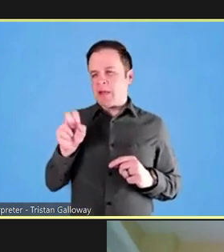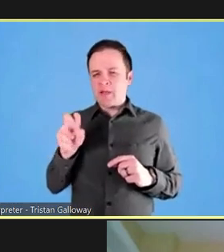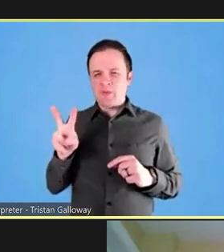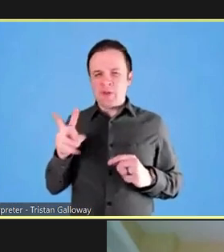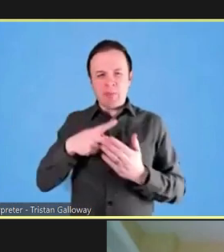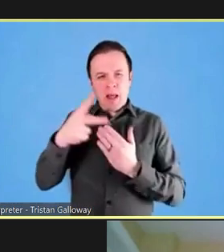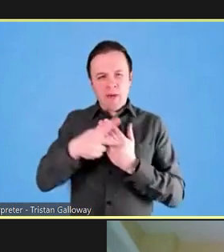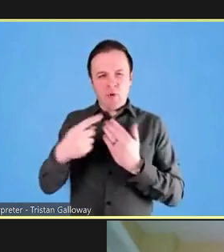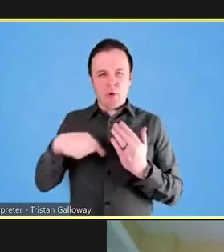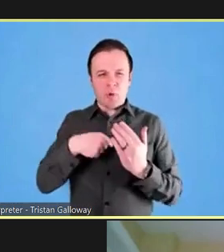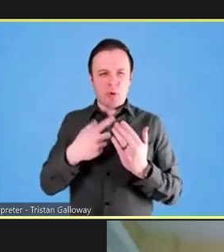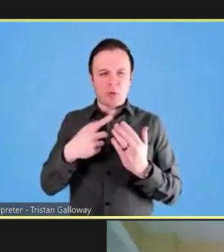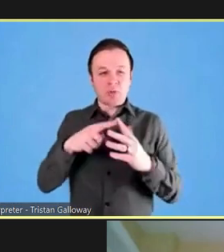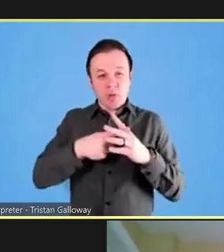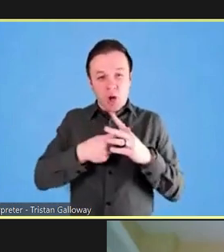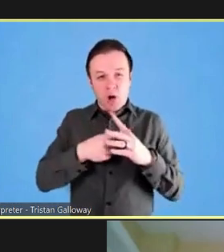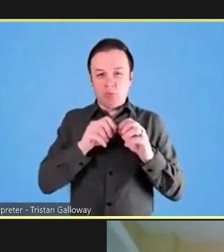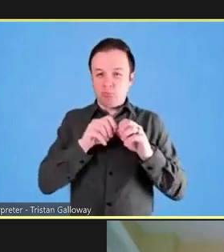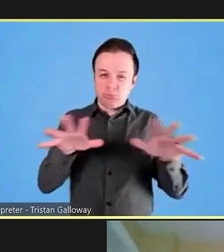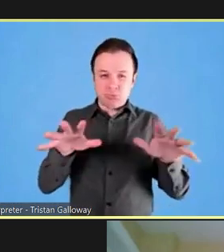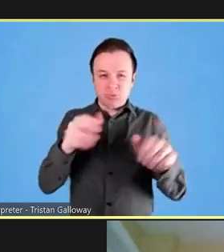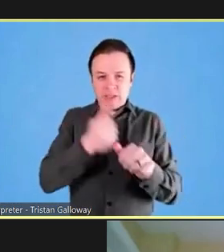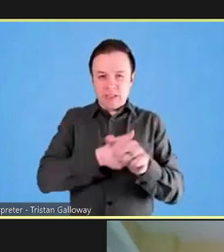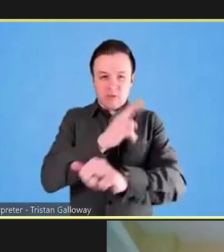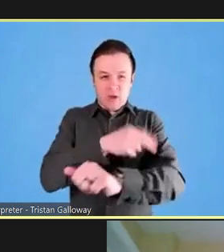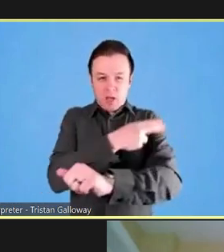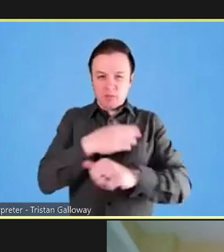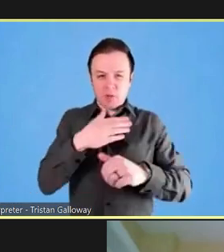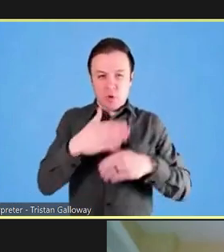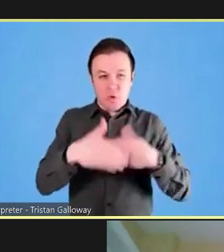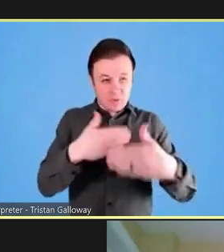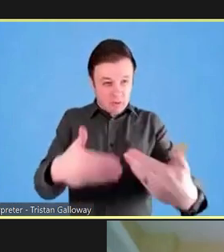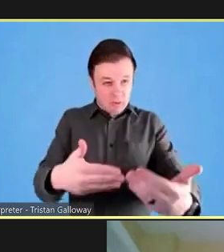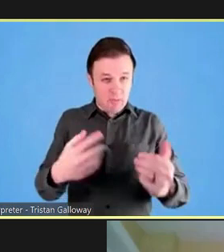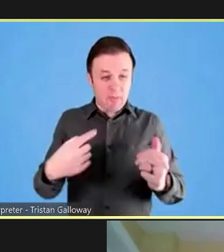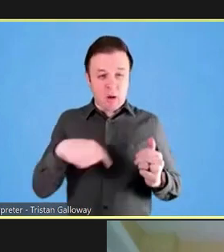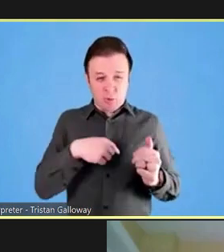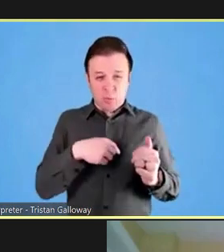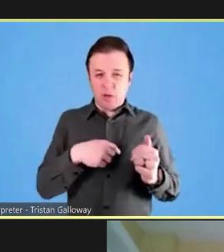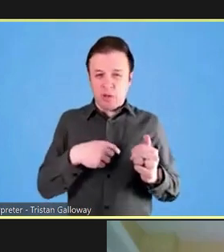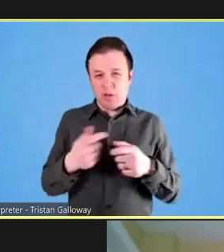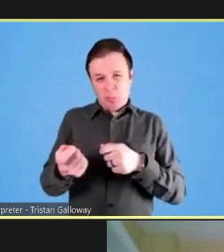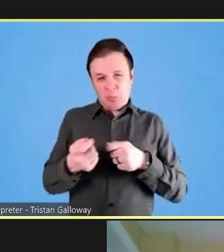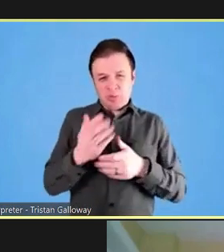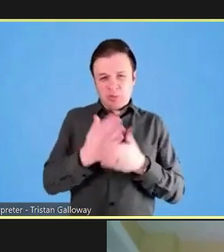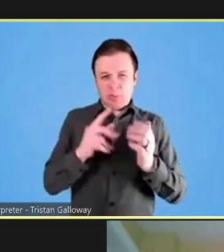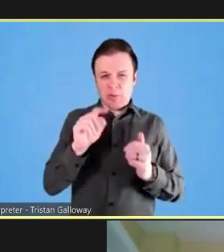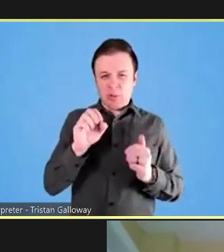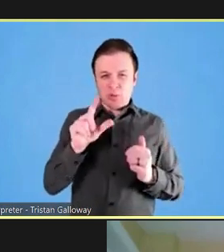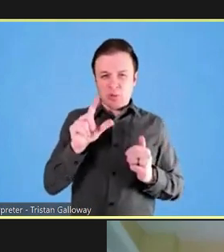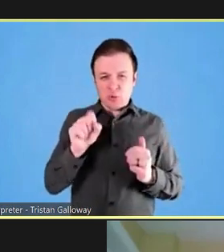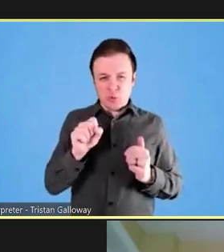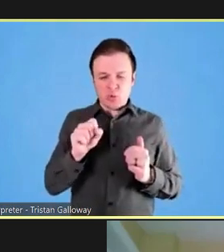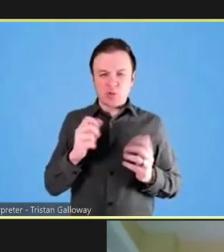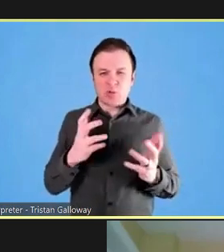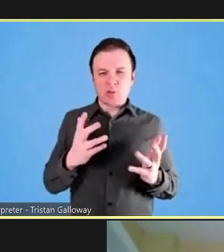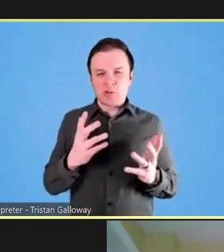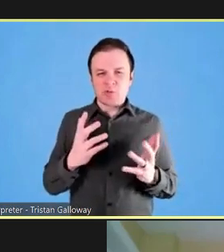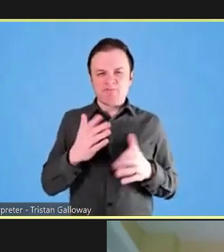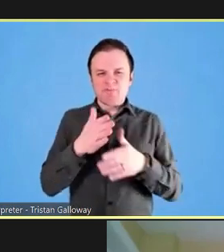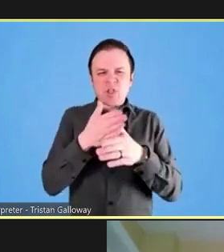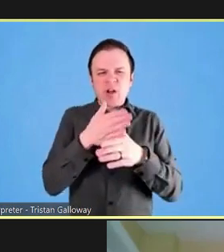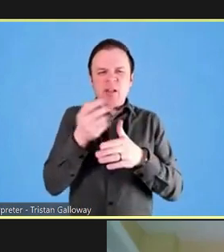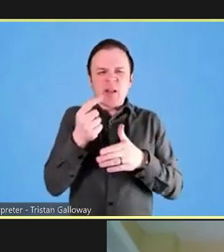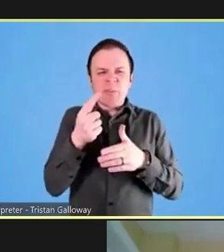platform that we would be rolling out to each of the hospitals over time. And we were able to pull some of those tools to kind of share a little bit